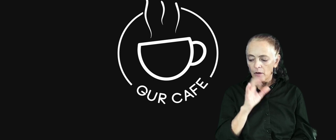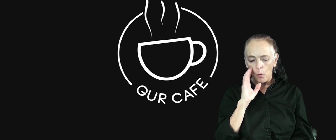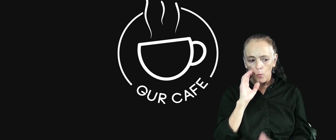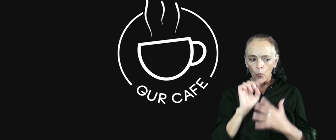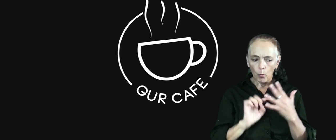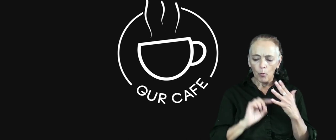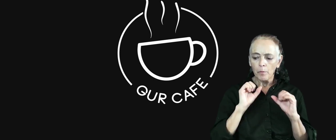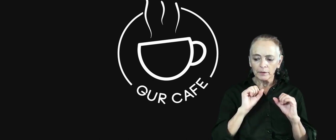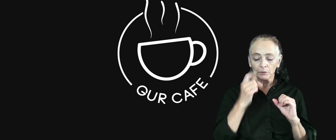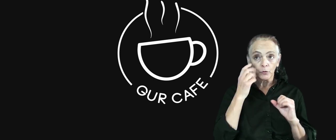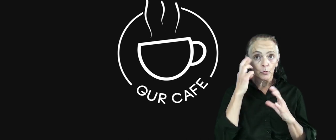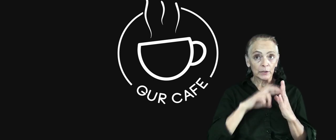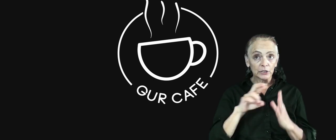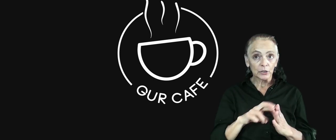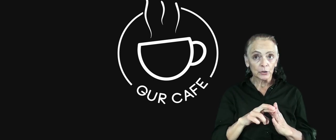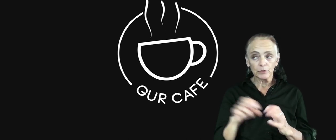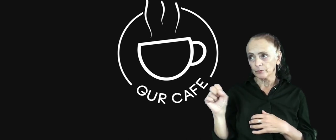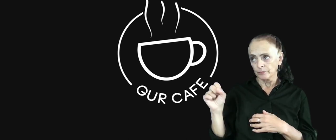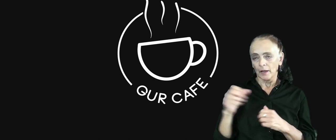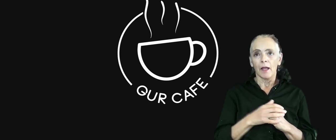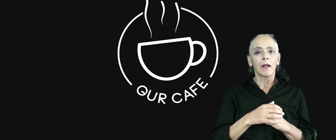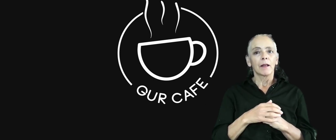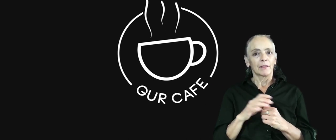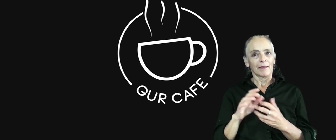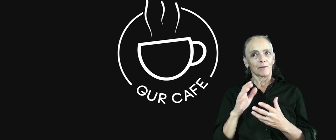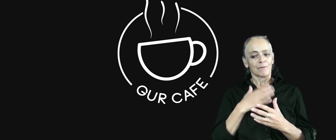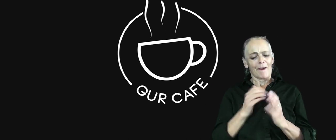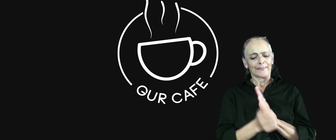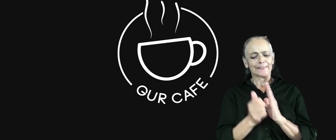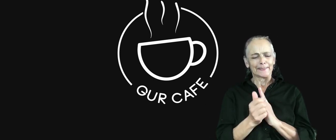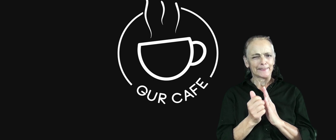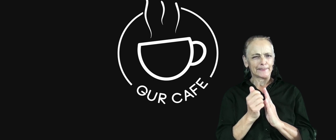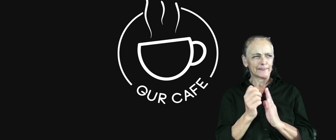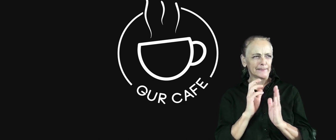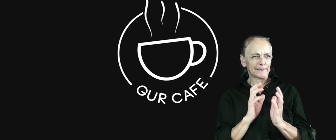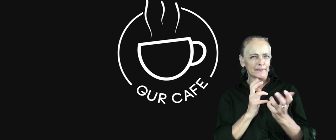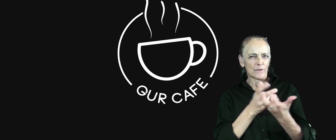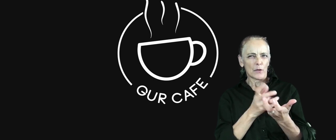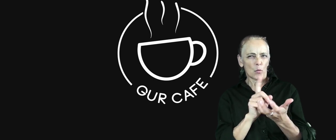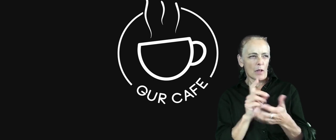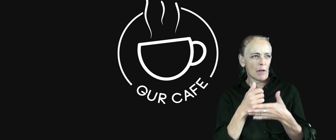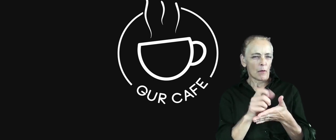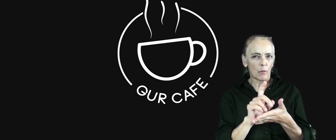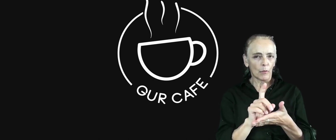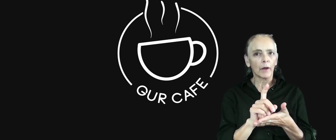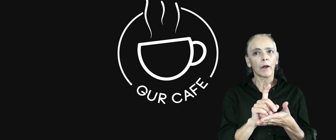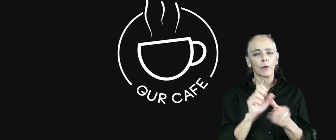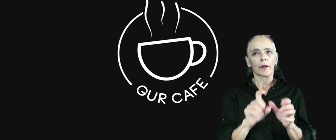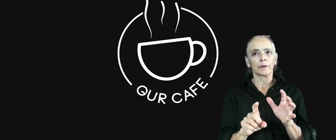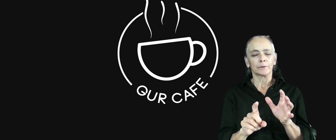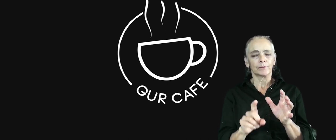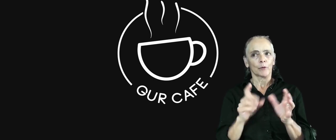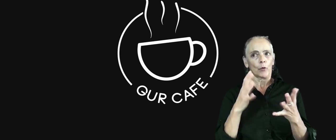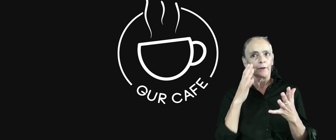possibilities for research. Yes. Or things that where you believe that, yeah, your skills might be helpful because, again, we can't expect